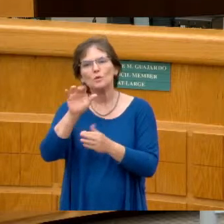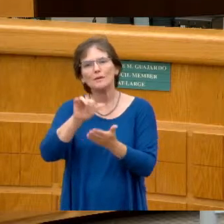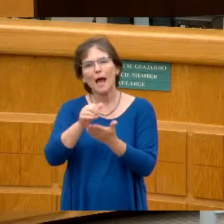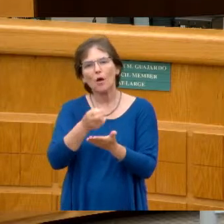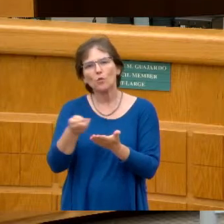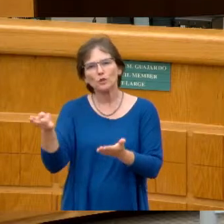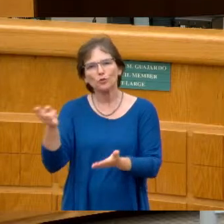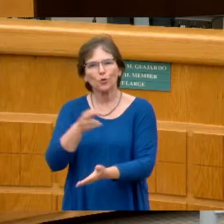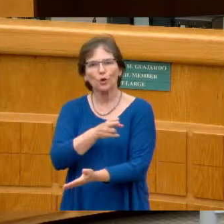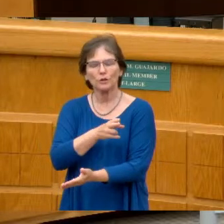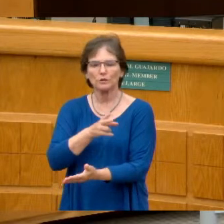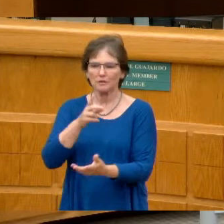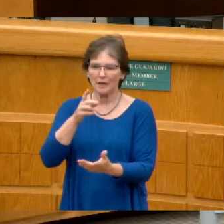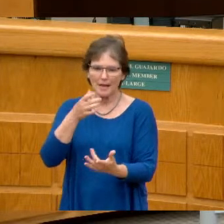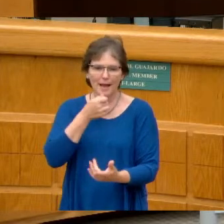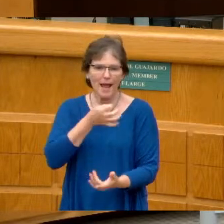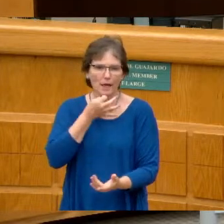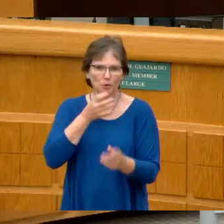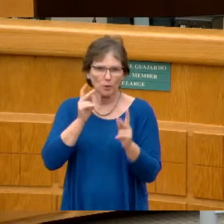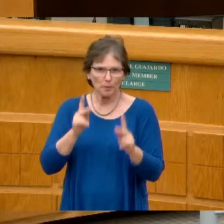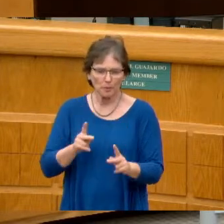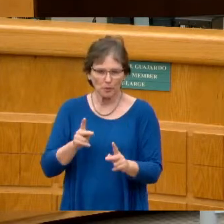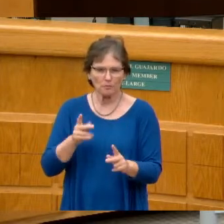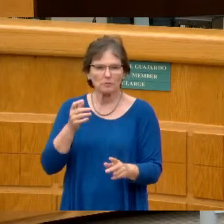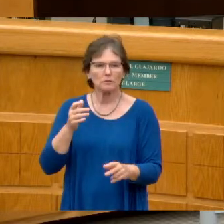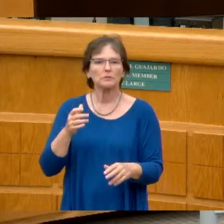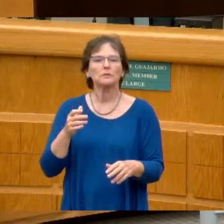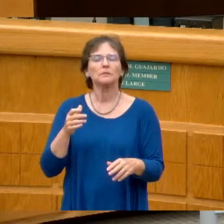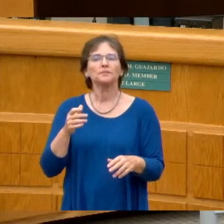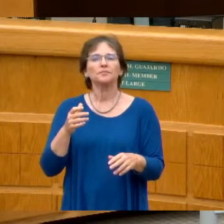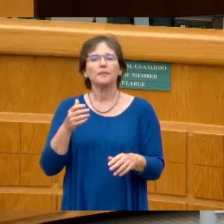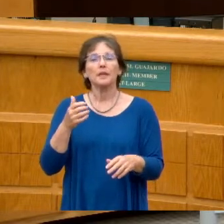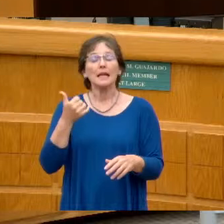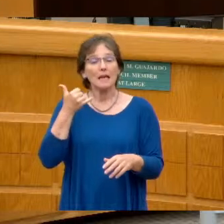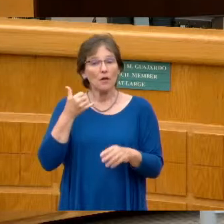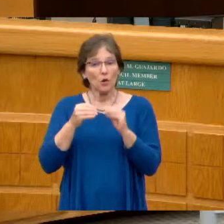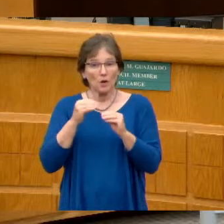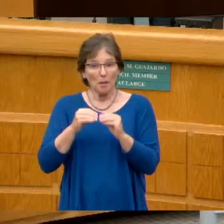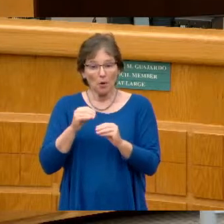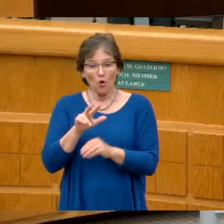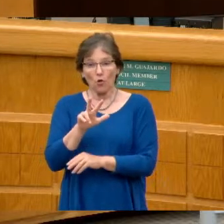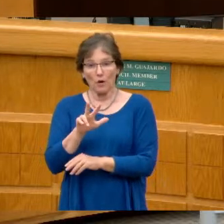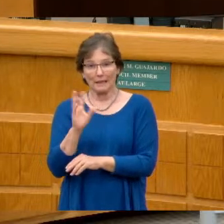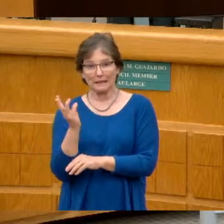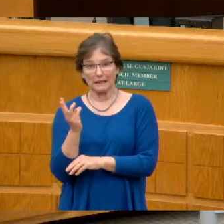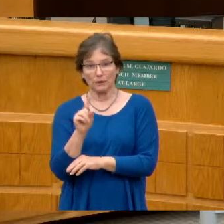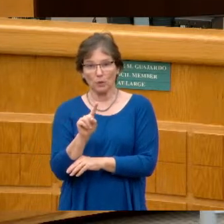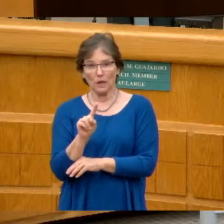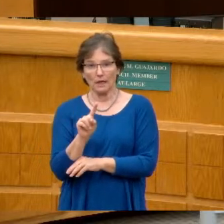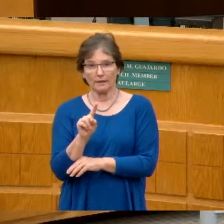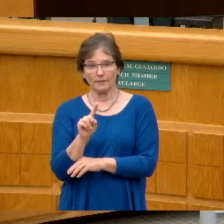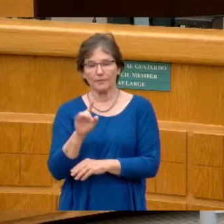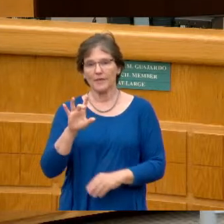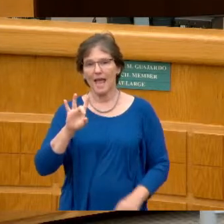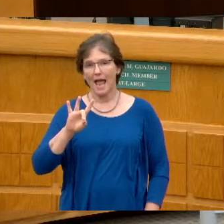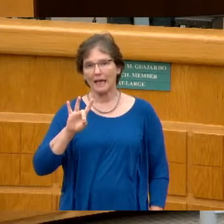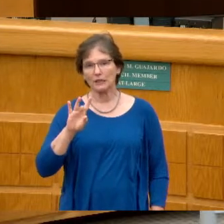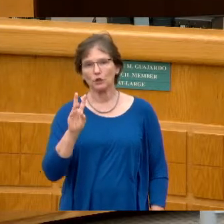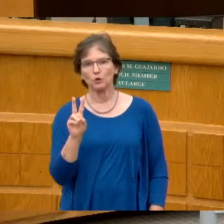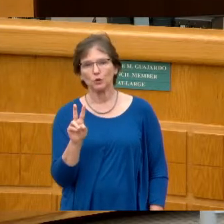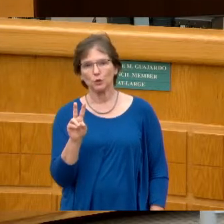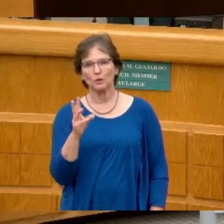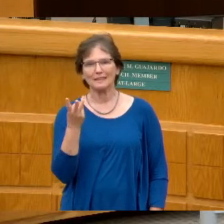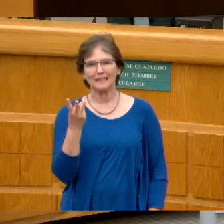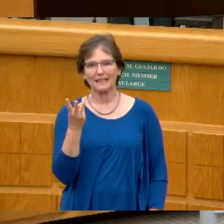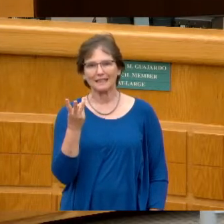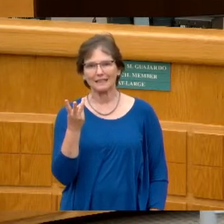The clinic can get you the care you need, manage your symptoms from home, and will be there for you to assist you getting any additional help